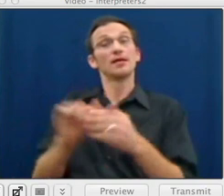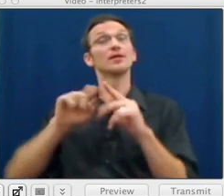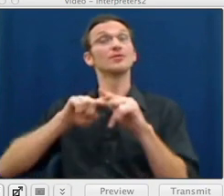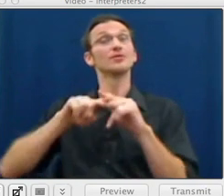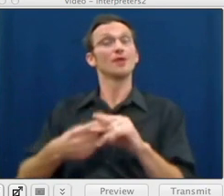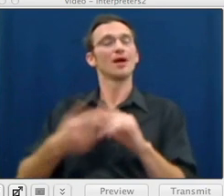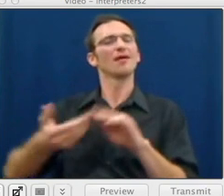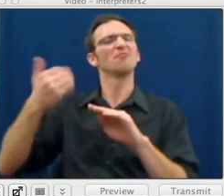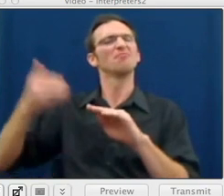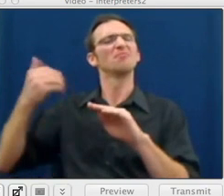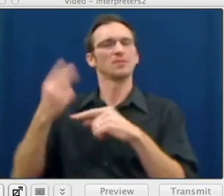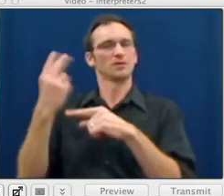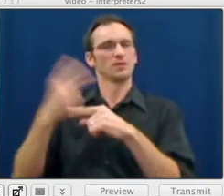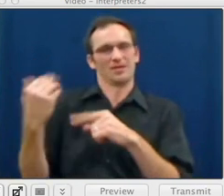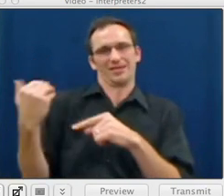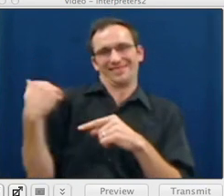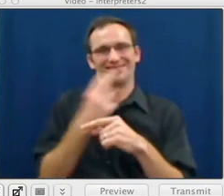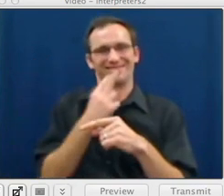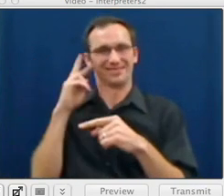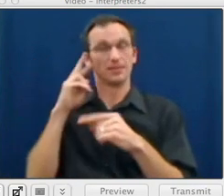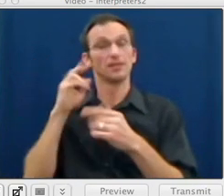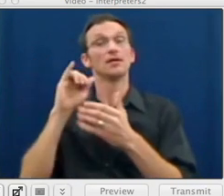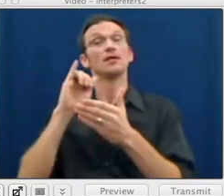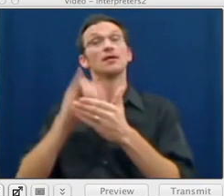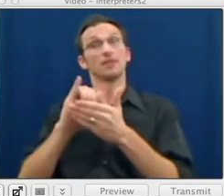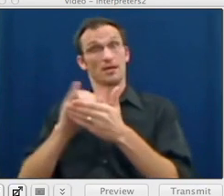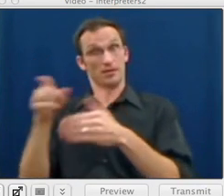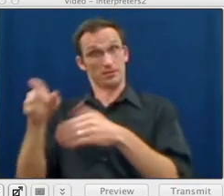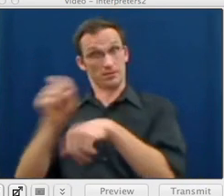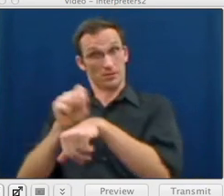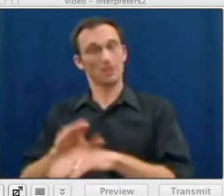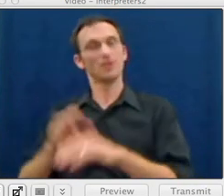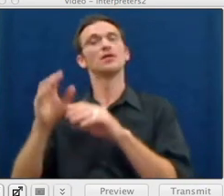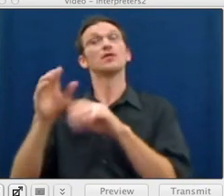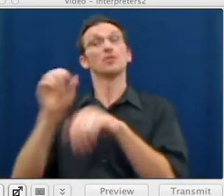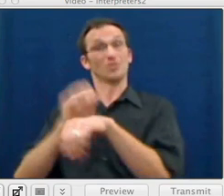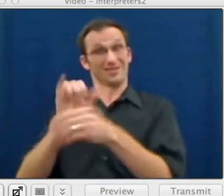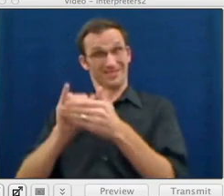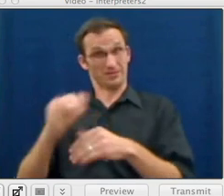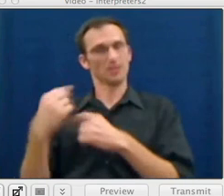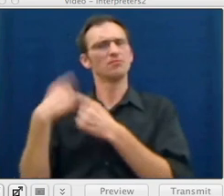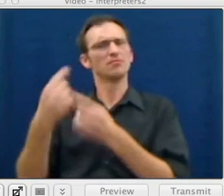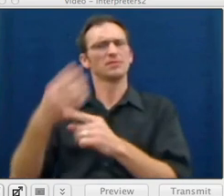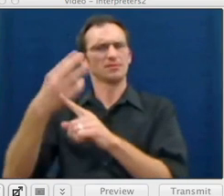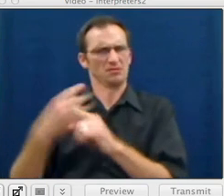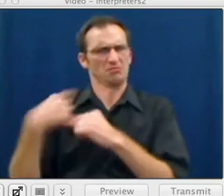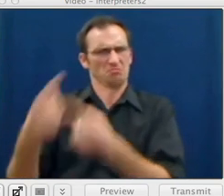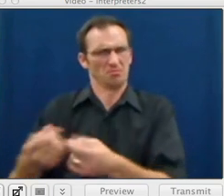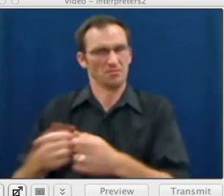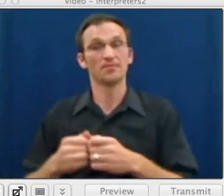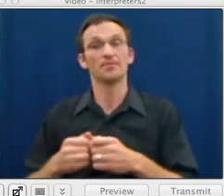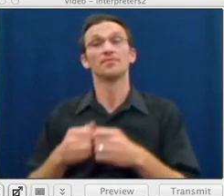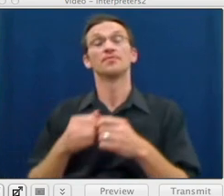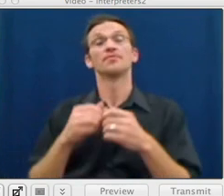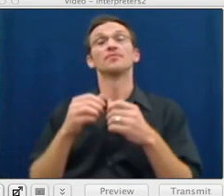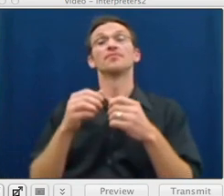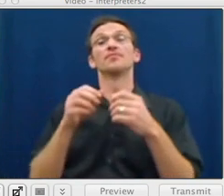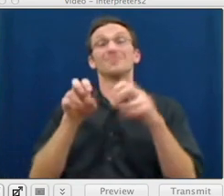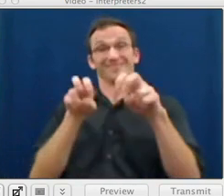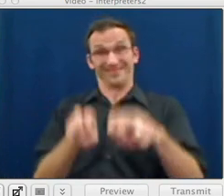This interpreter was 6 months at her current full-time job. The teamer working with her sat in the way